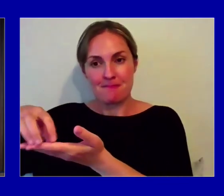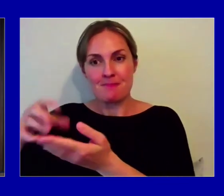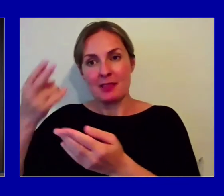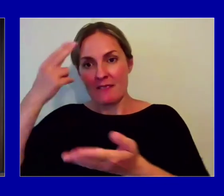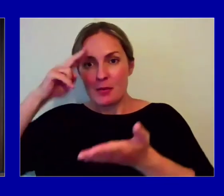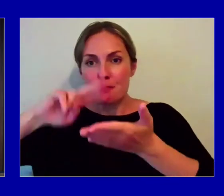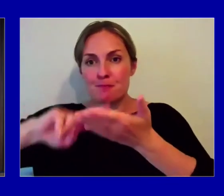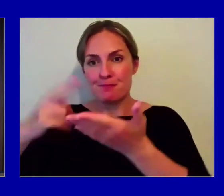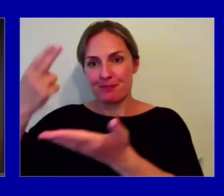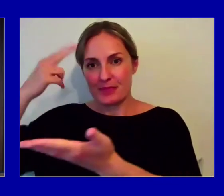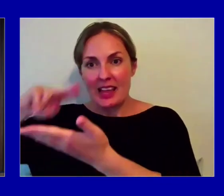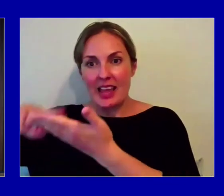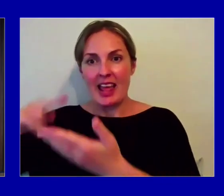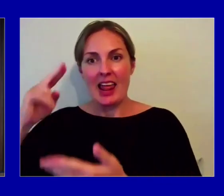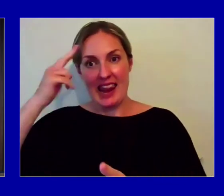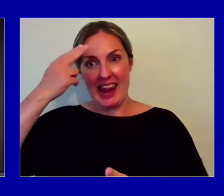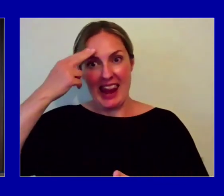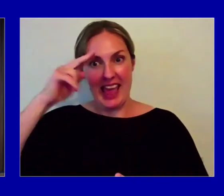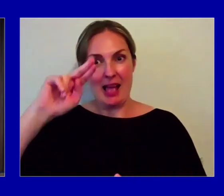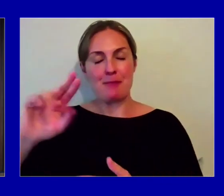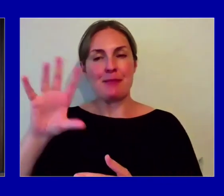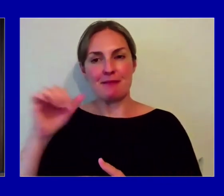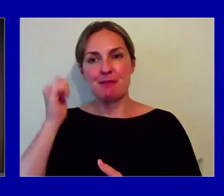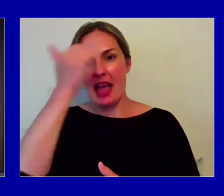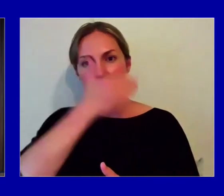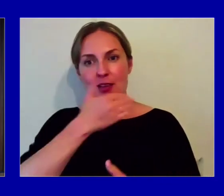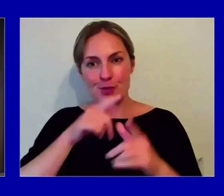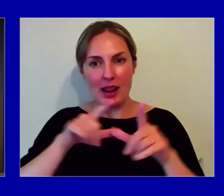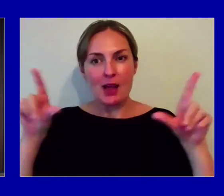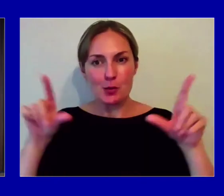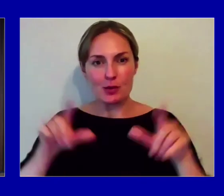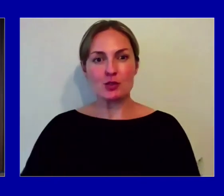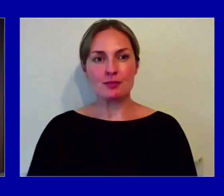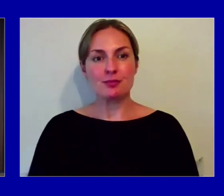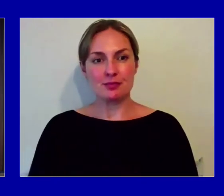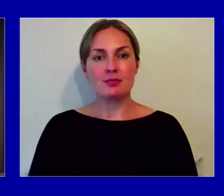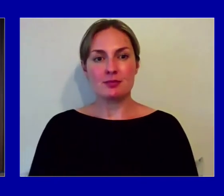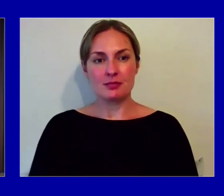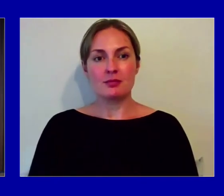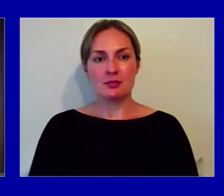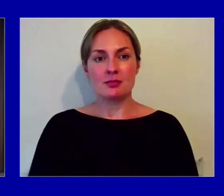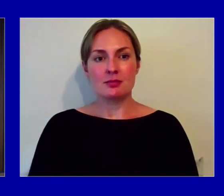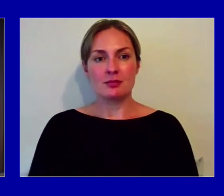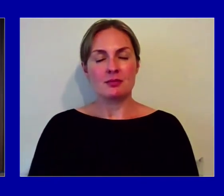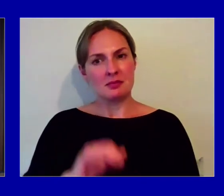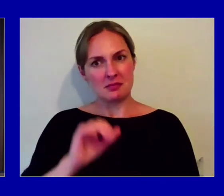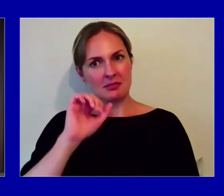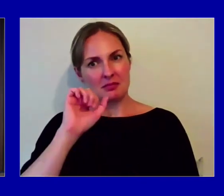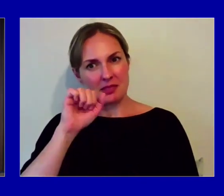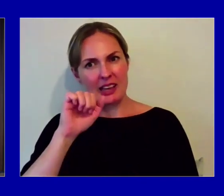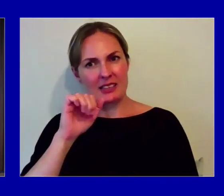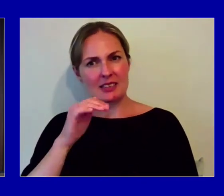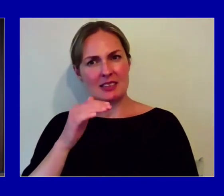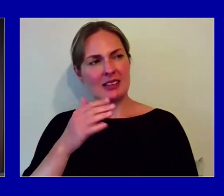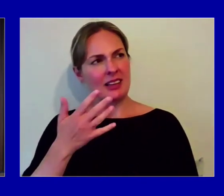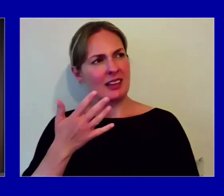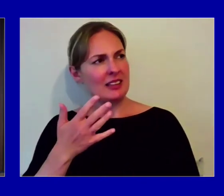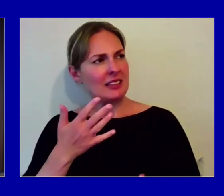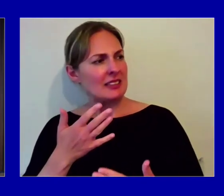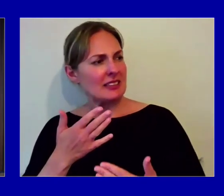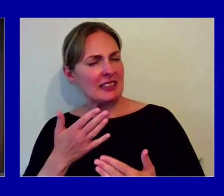cultural landscape and thinking, yeah, well actually, you know, it really makes sense now. It gives that place a purpose and it gives us a purpose.